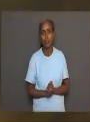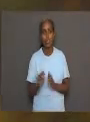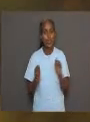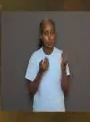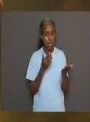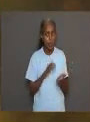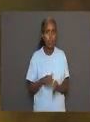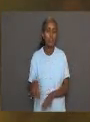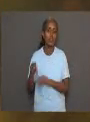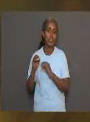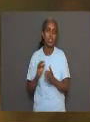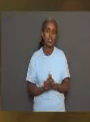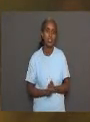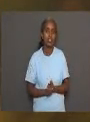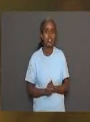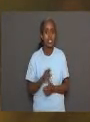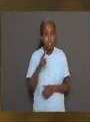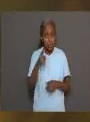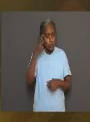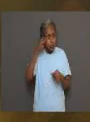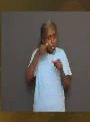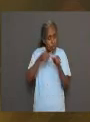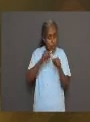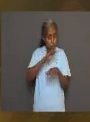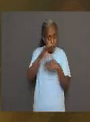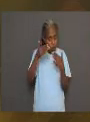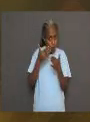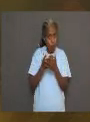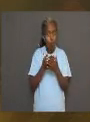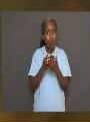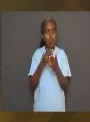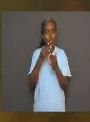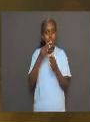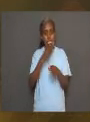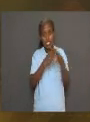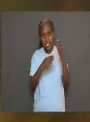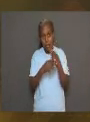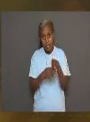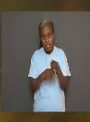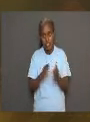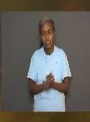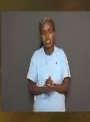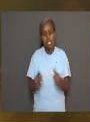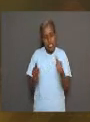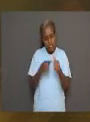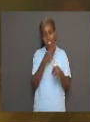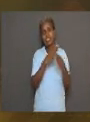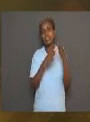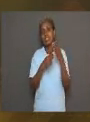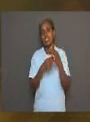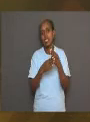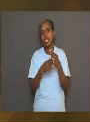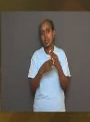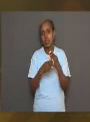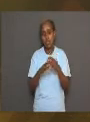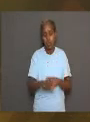Welcome back, students. Welcome back, students. Did you remember all of the steps? The first step is